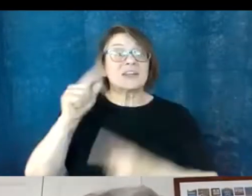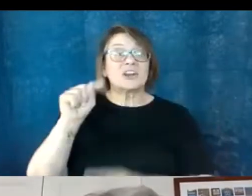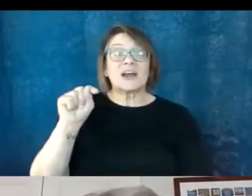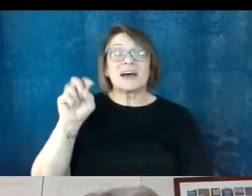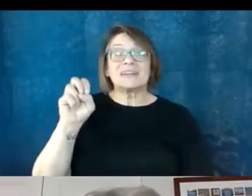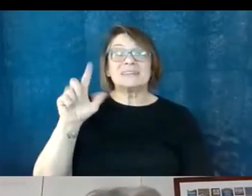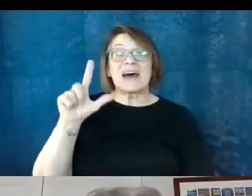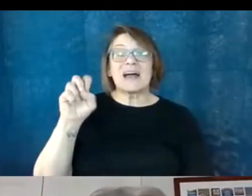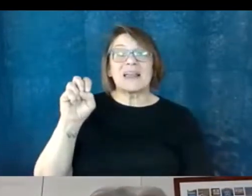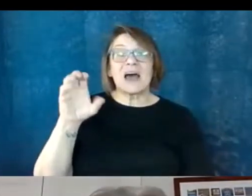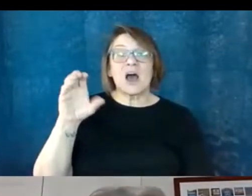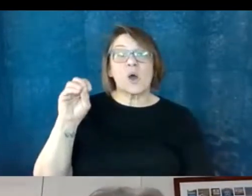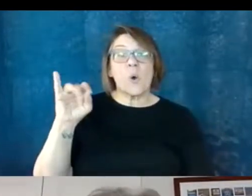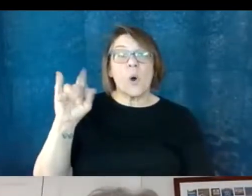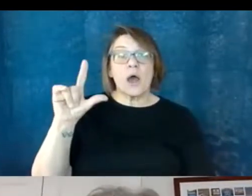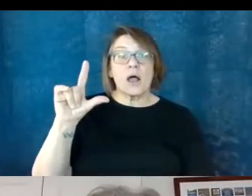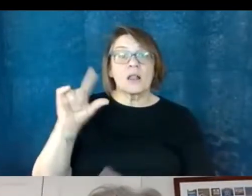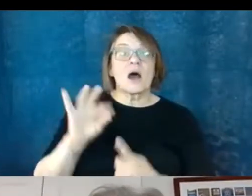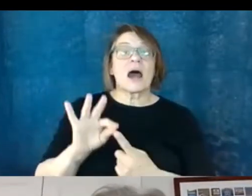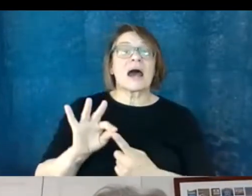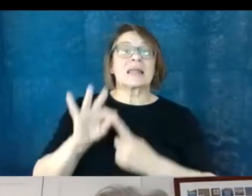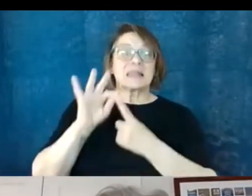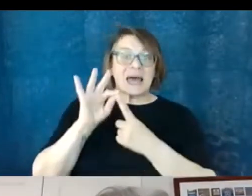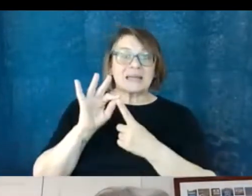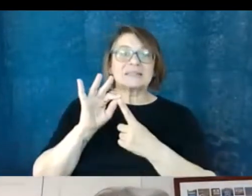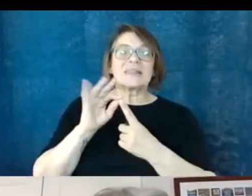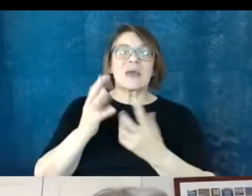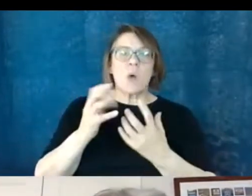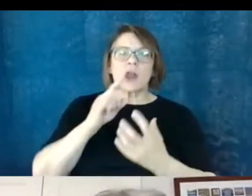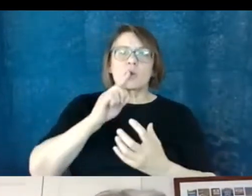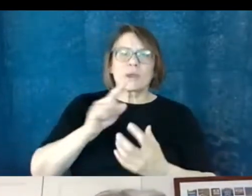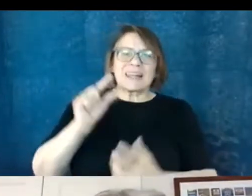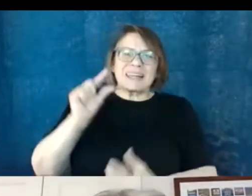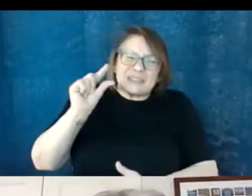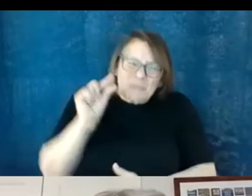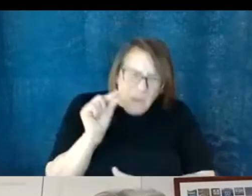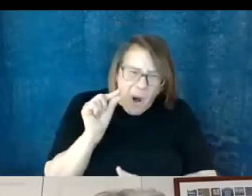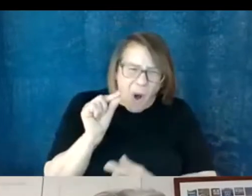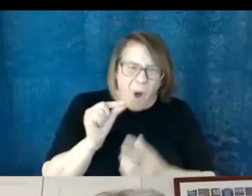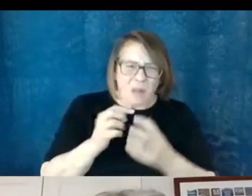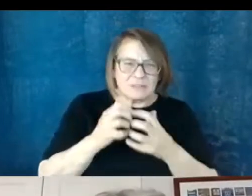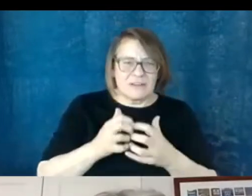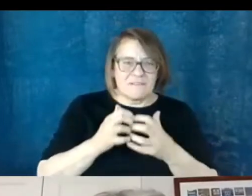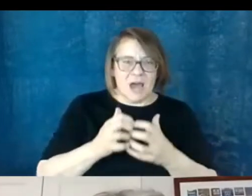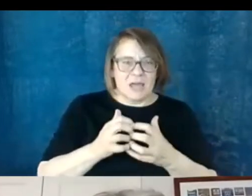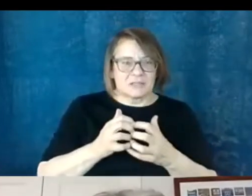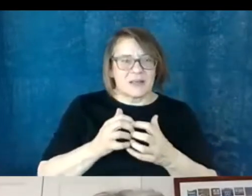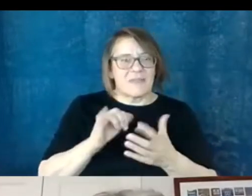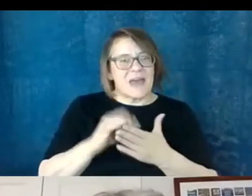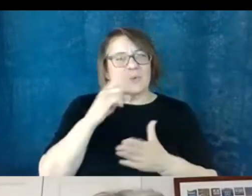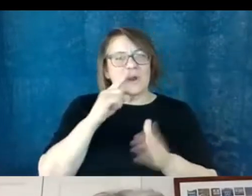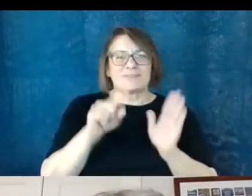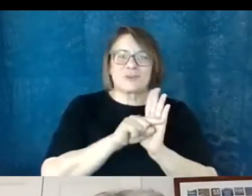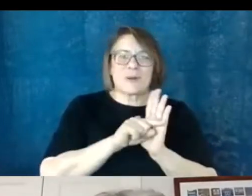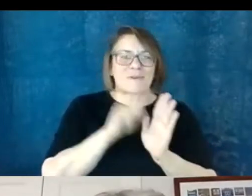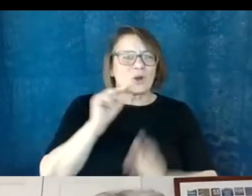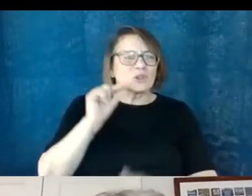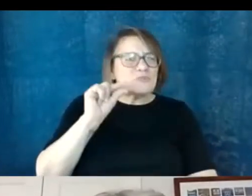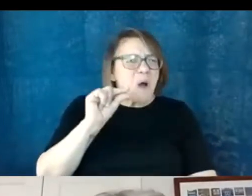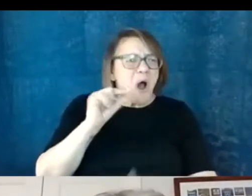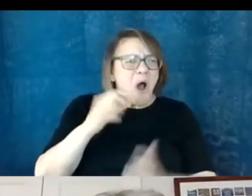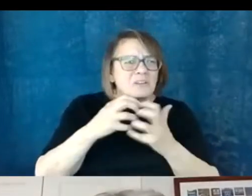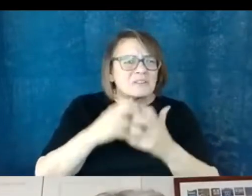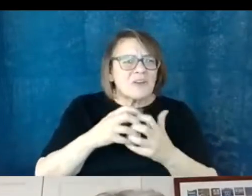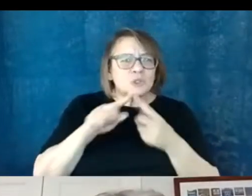unless they want a really small device. That's one of the biggest drawbacks to getting a really small hearing device, is you are giving up